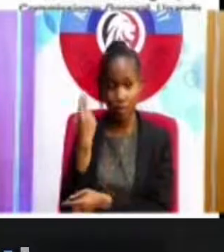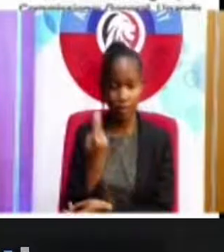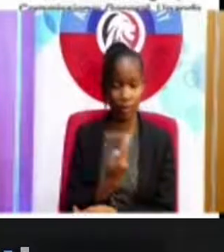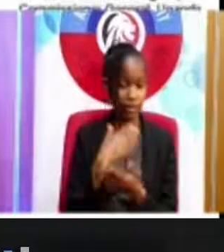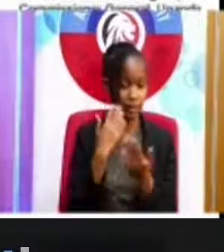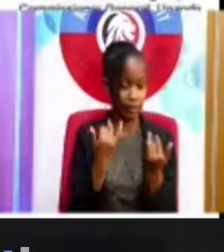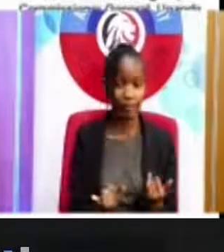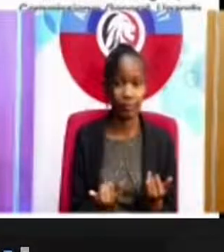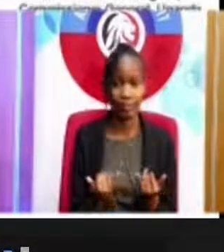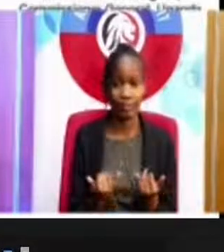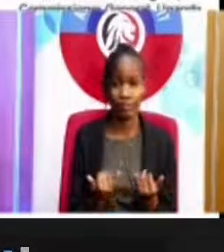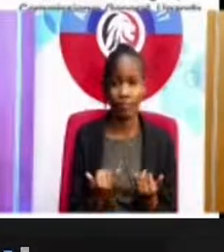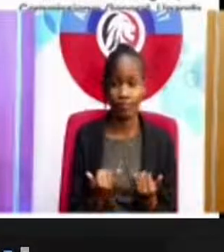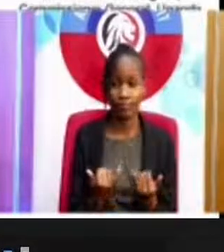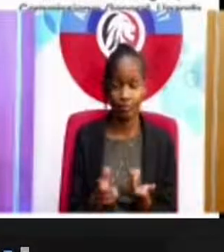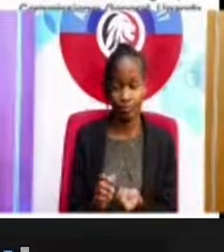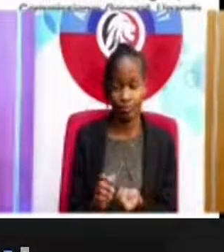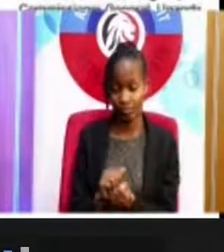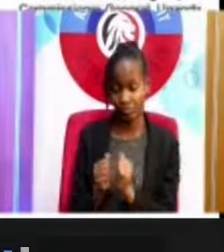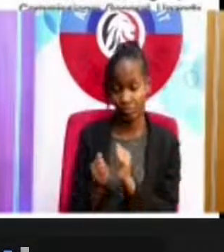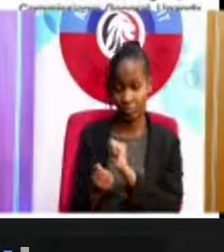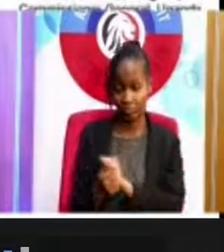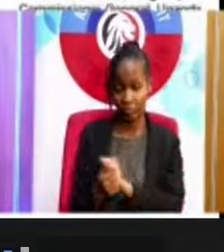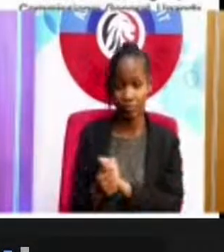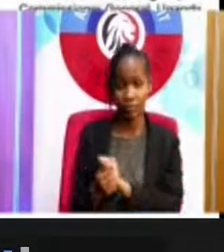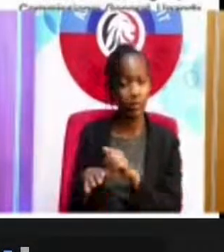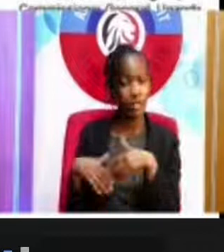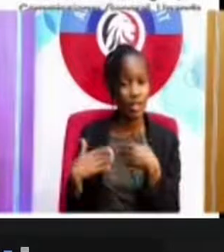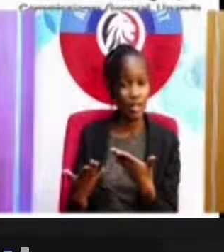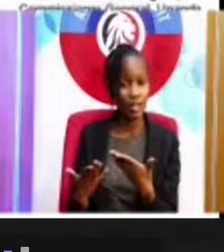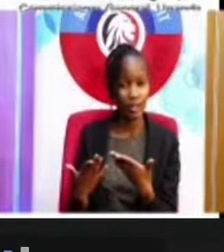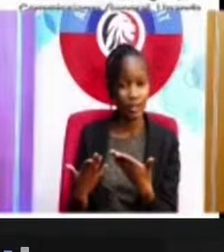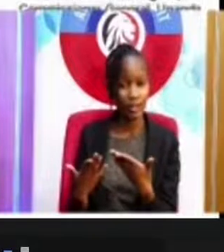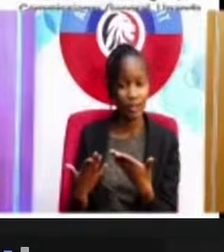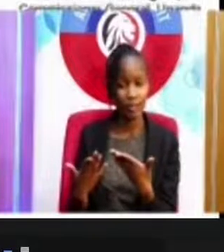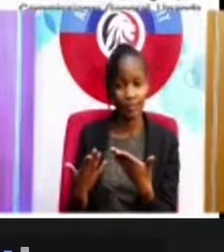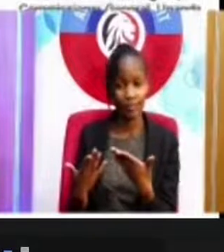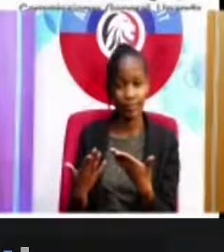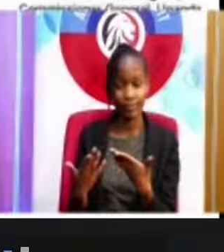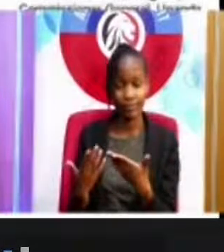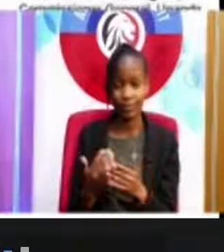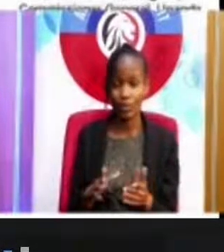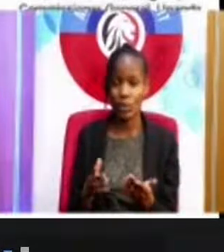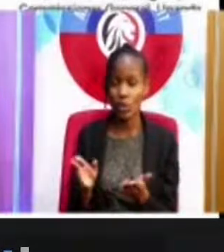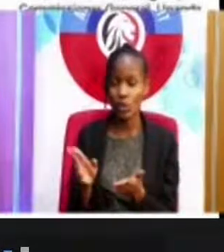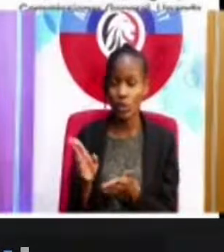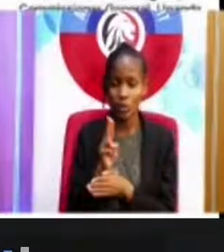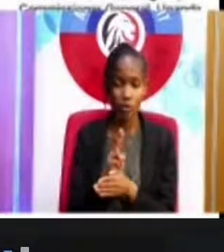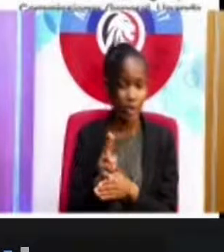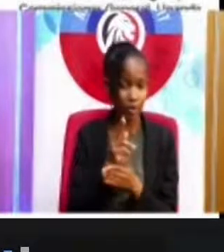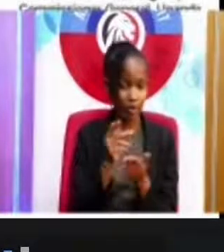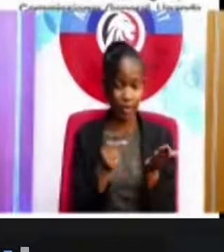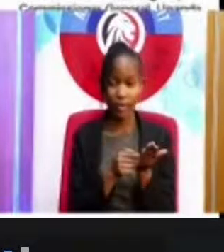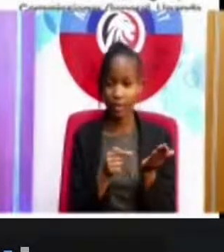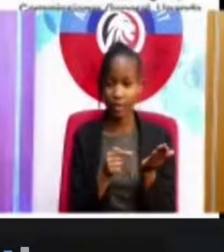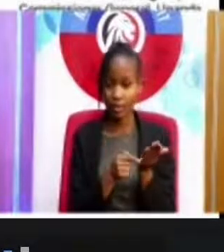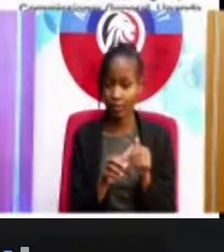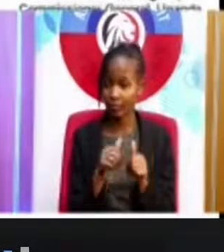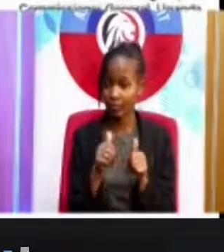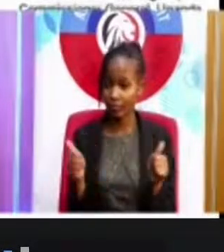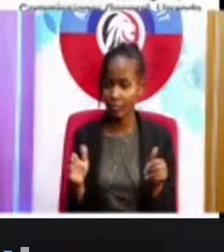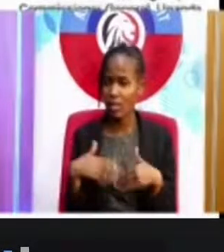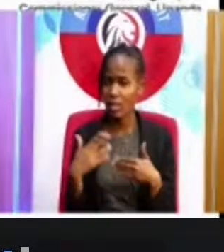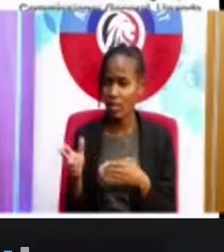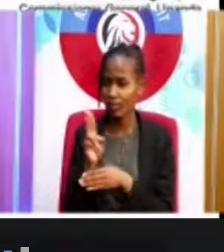changer is how do we leverage on technology? How do we use